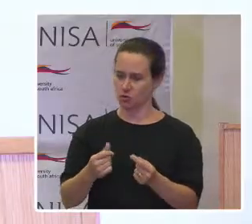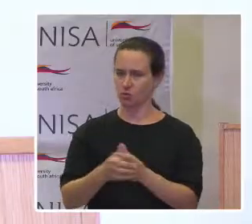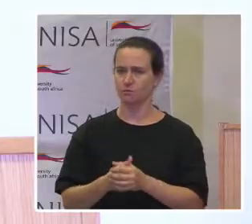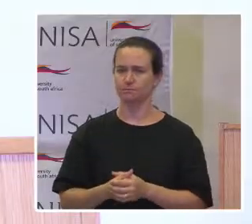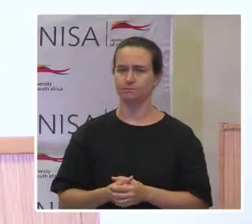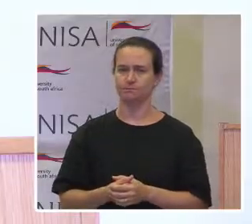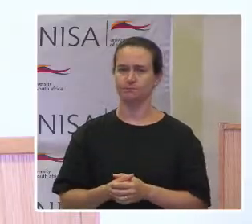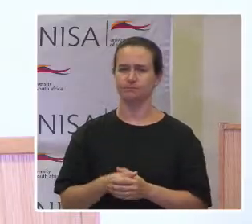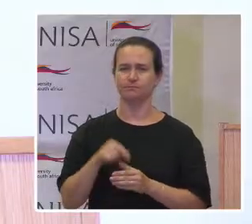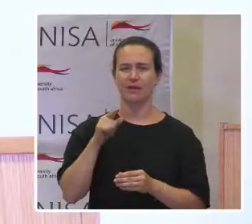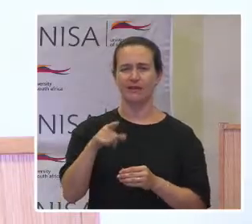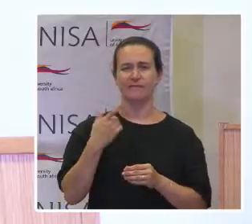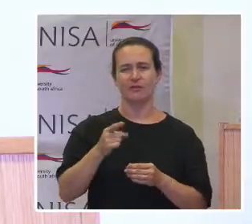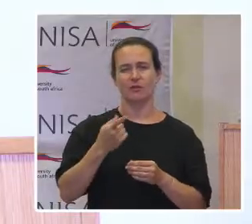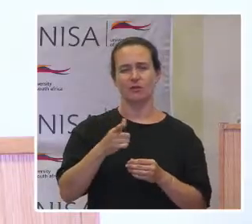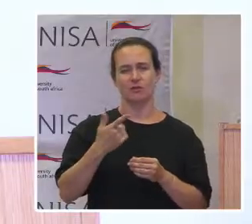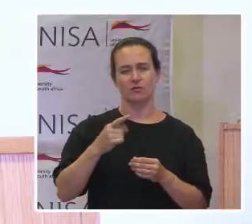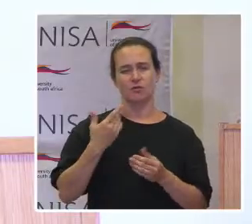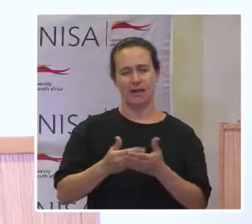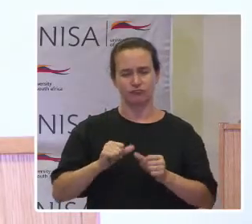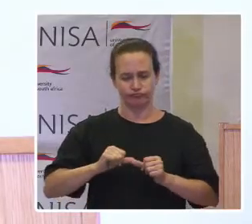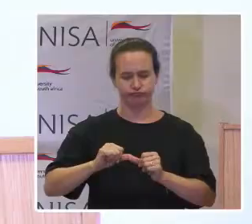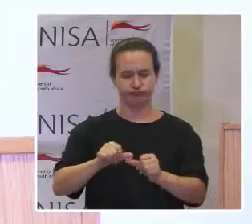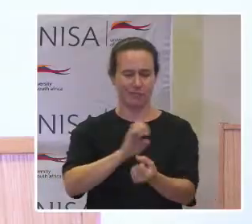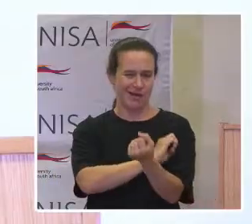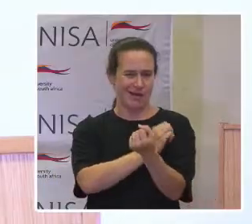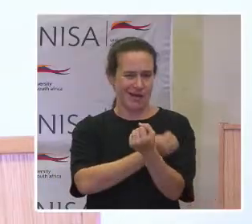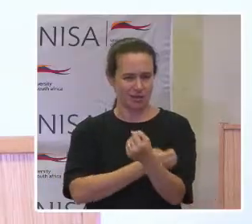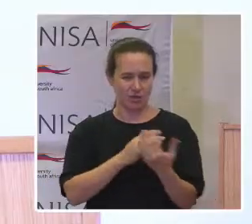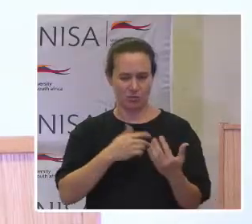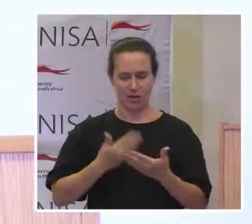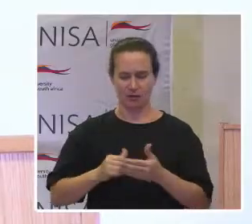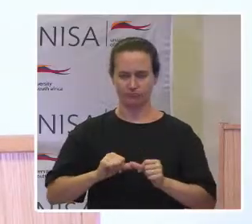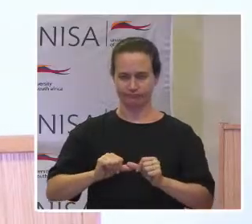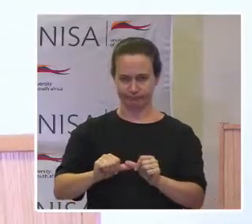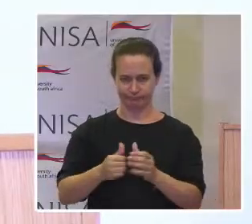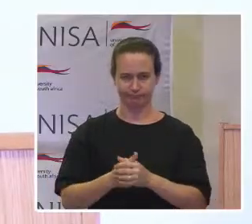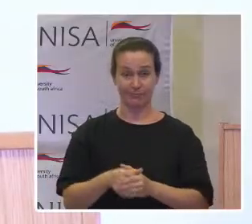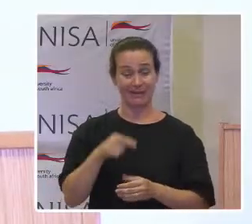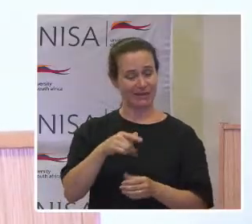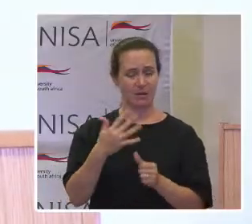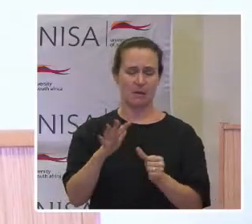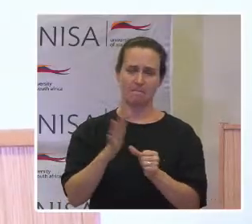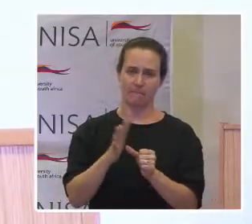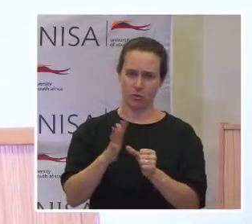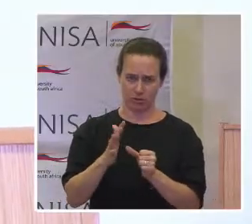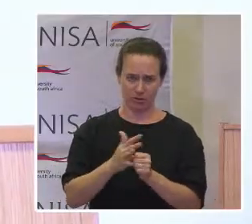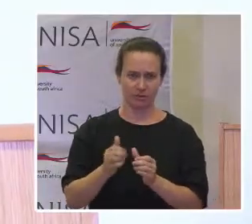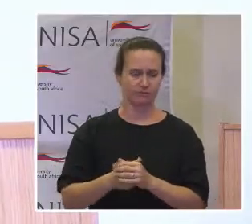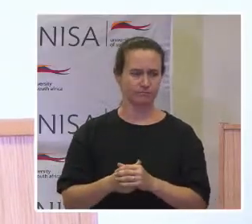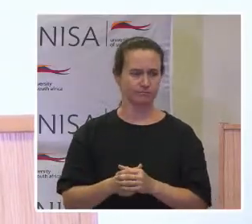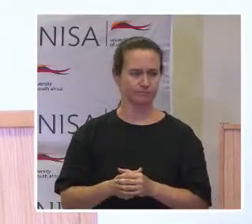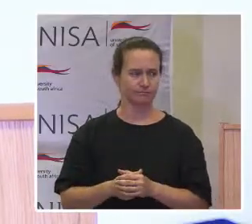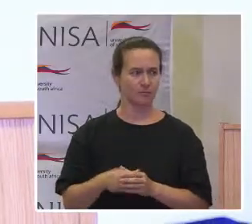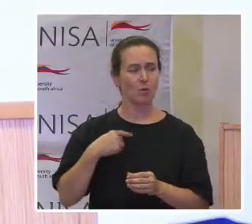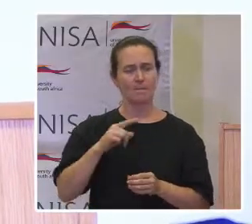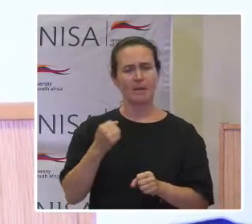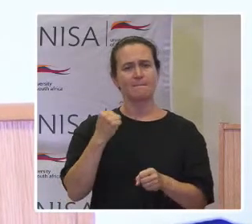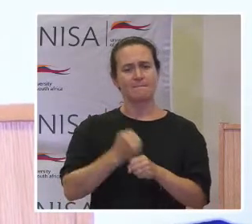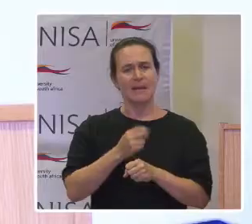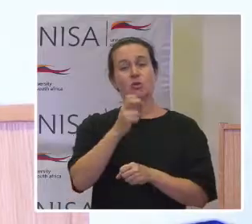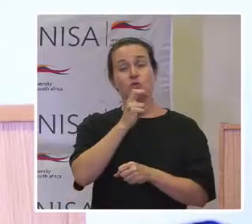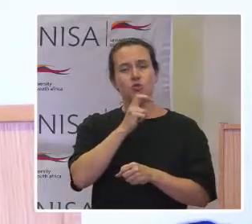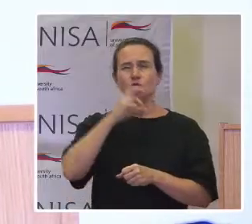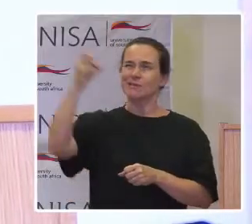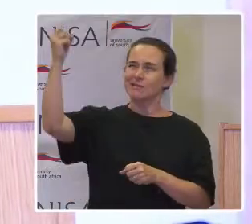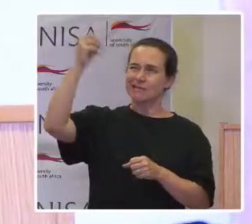at the renewable energy as well as sustainability. Because that is important to say that let us make use of the solar,